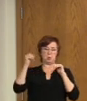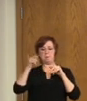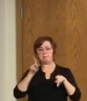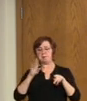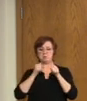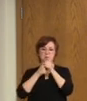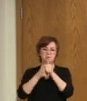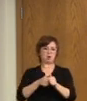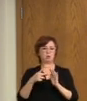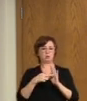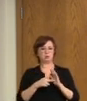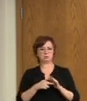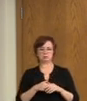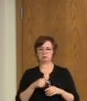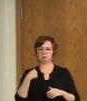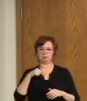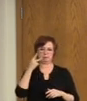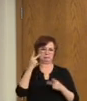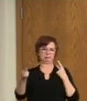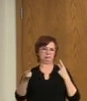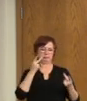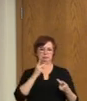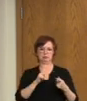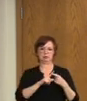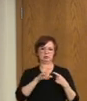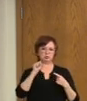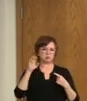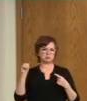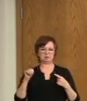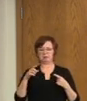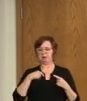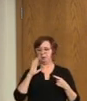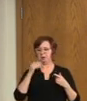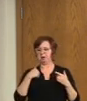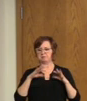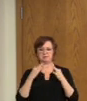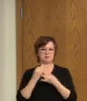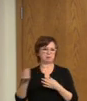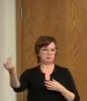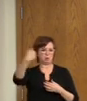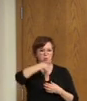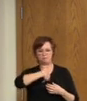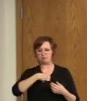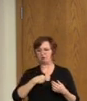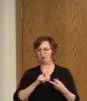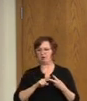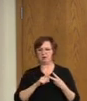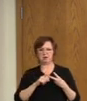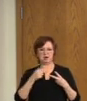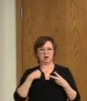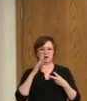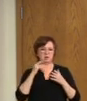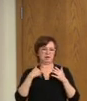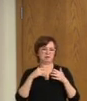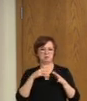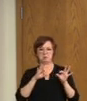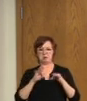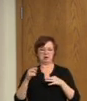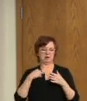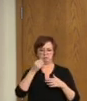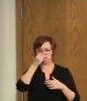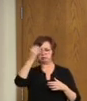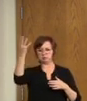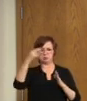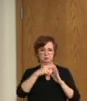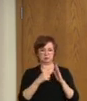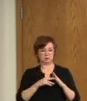rules? Because we're seeing all over social media and stuff, people are saying, I'm having people over, I'm having parties, we're not going to follow the rules. Are you going to have